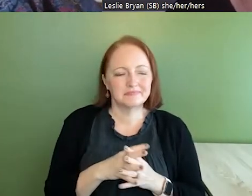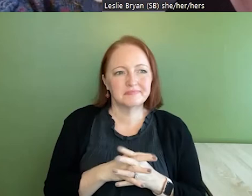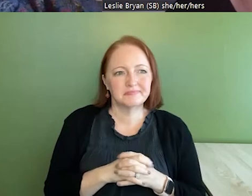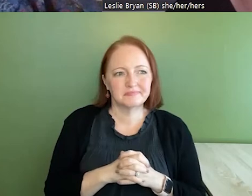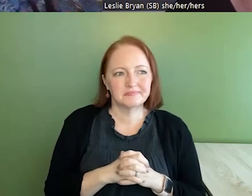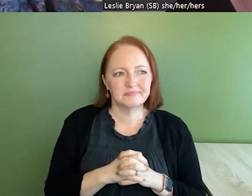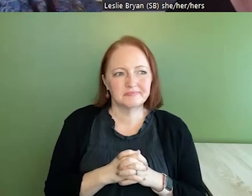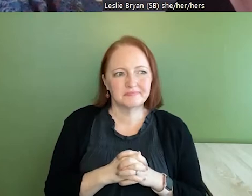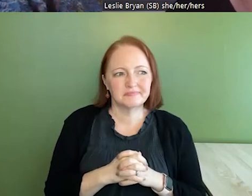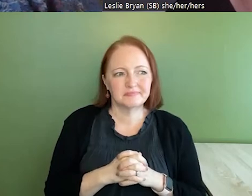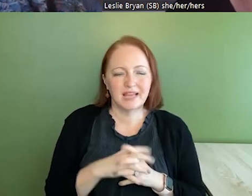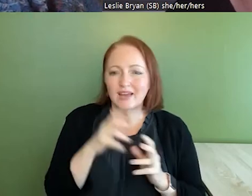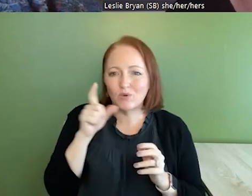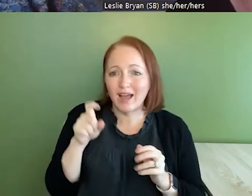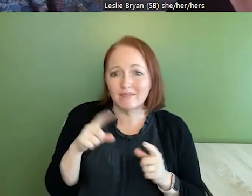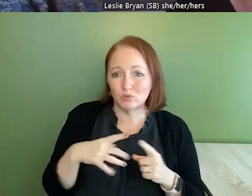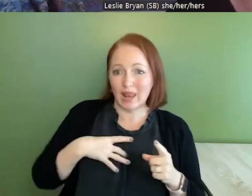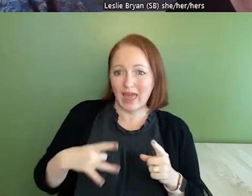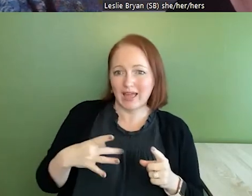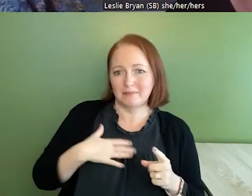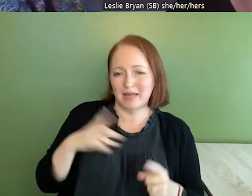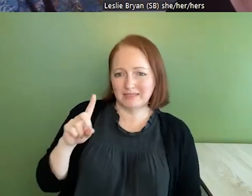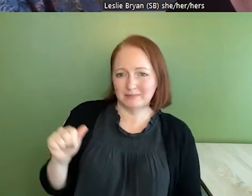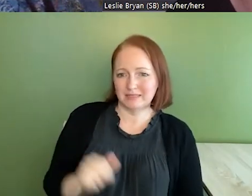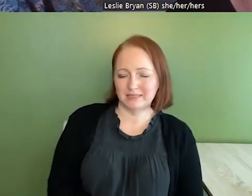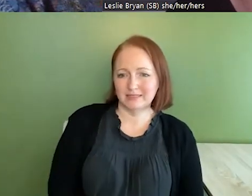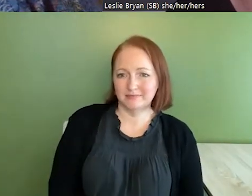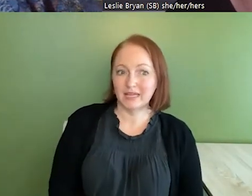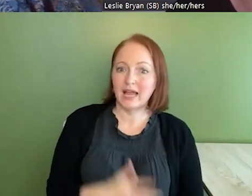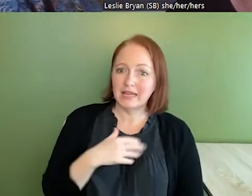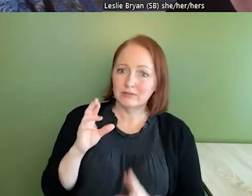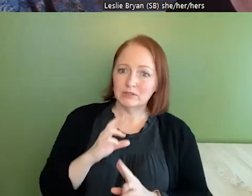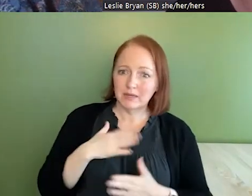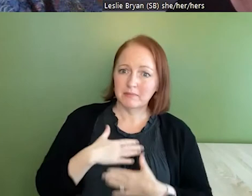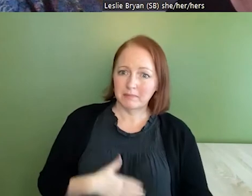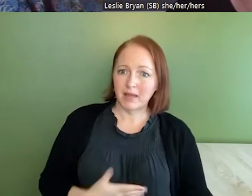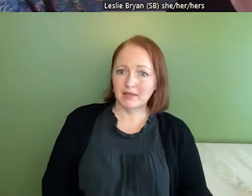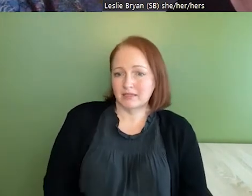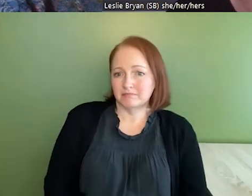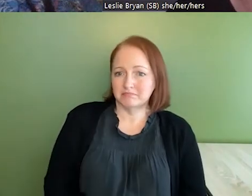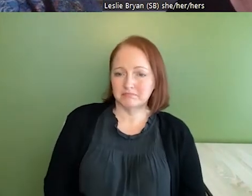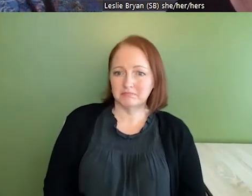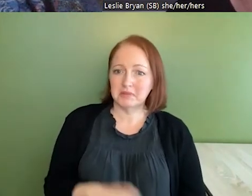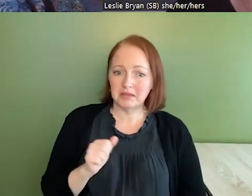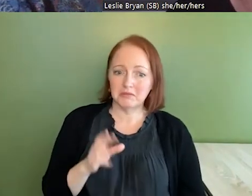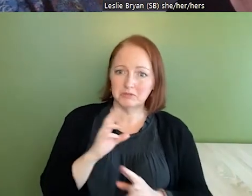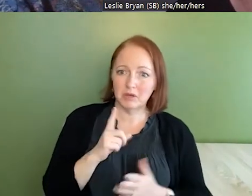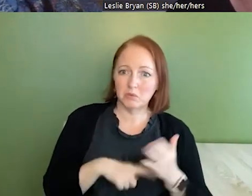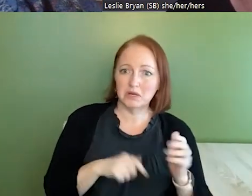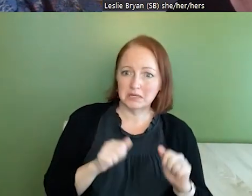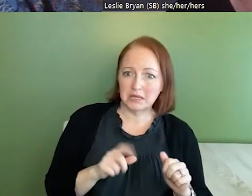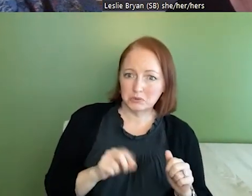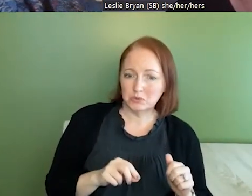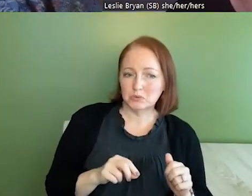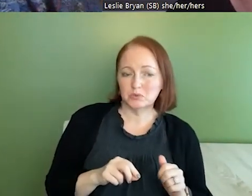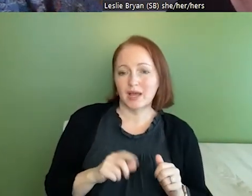I don't really have to like my disability. I could respect my body. I could respect what it can do. I could respect